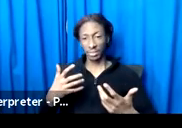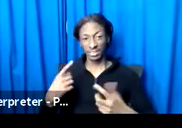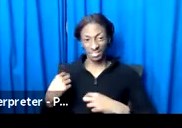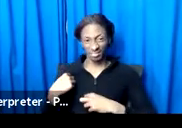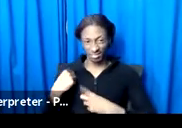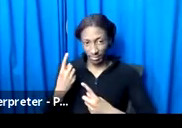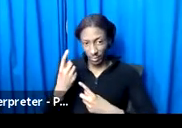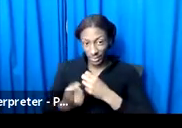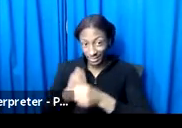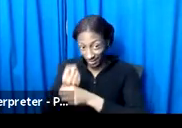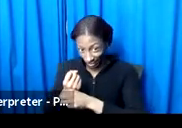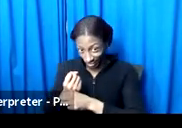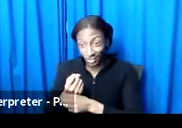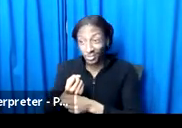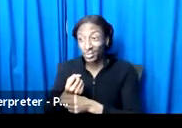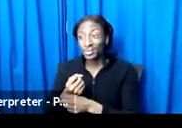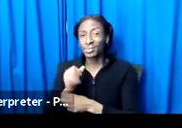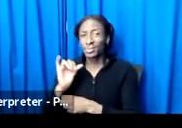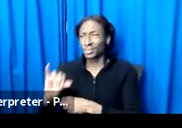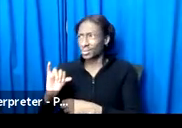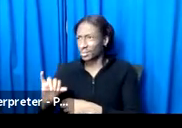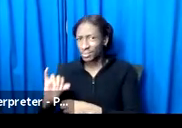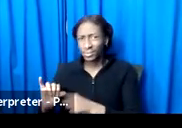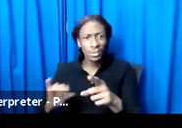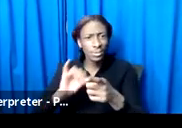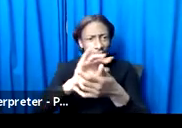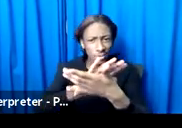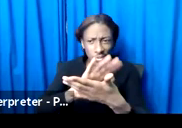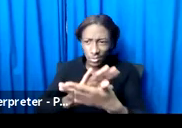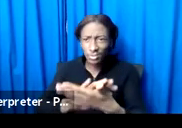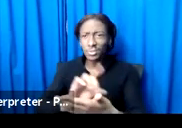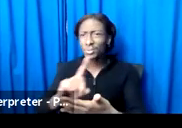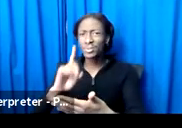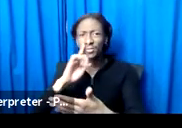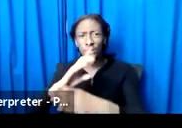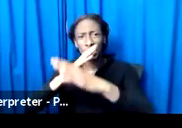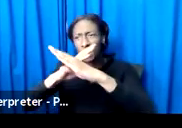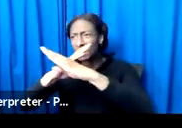efforts that schools and other settings have done to implement layered prevention strategies.